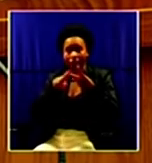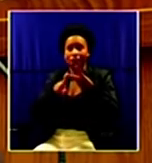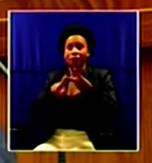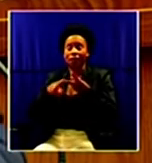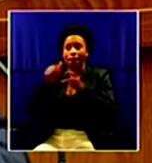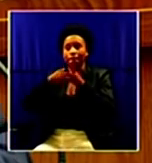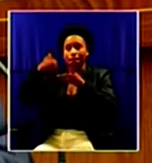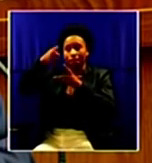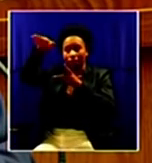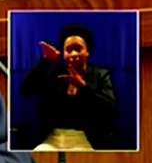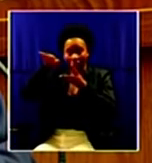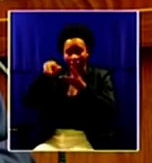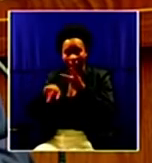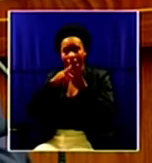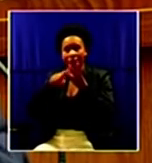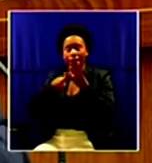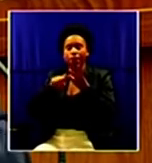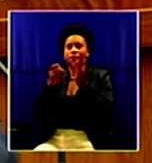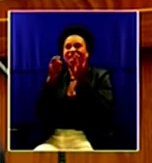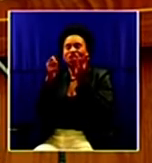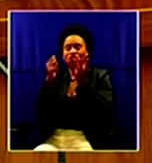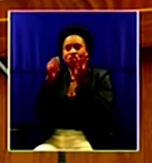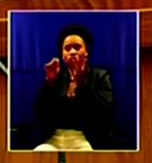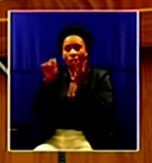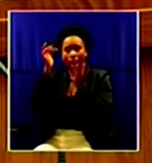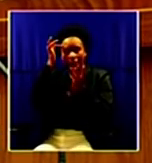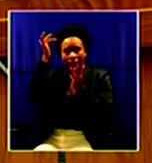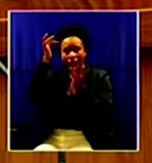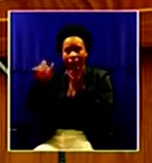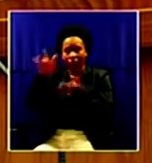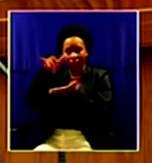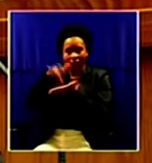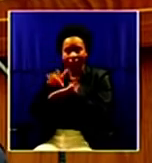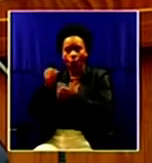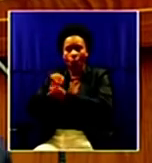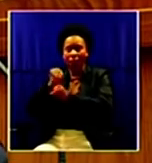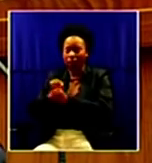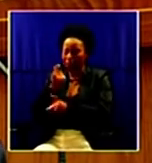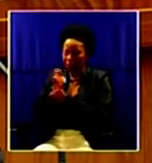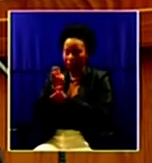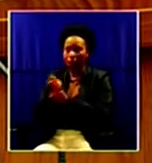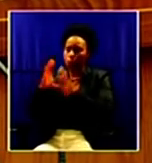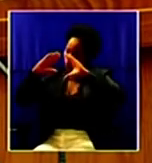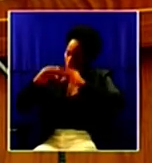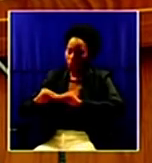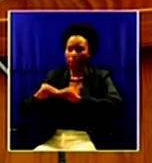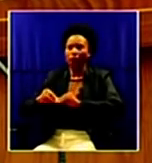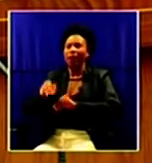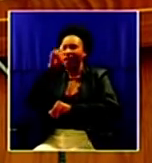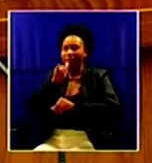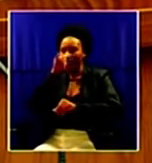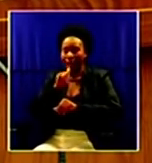the Financial Intelligence Center are working jointly on combating criminal and illicit cross-border